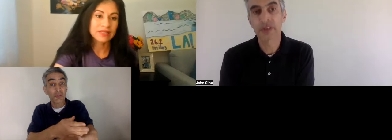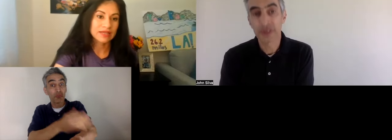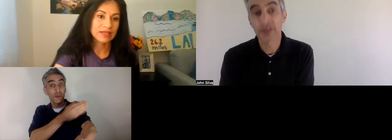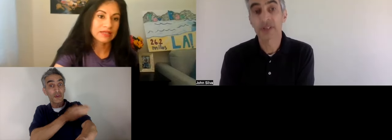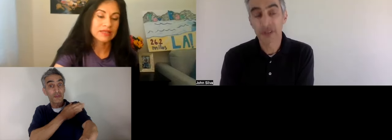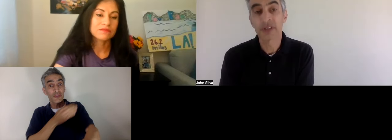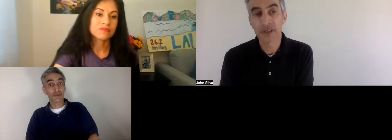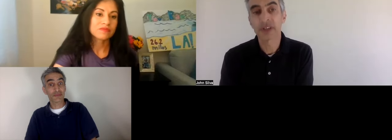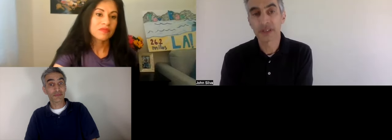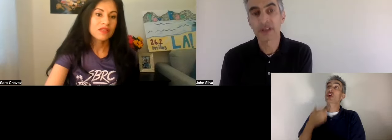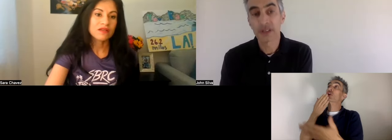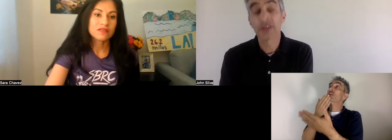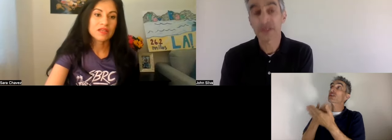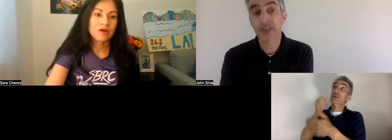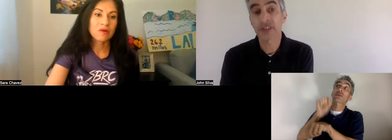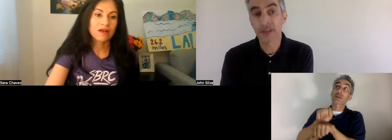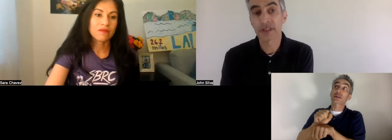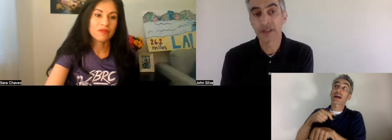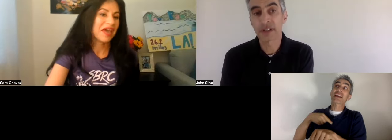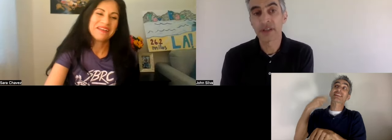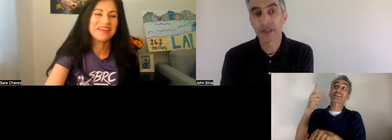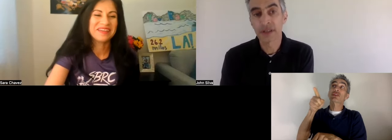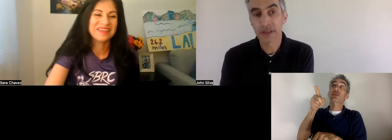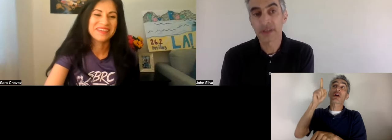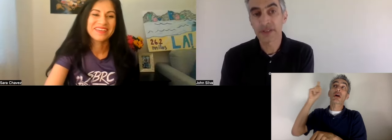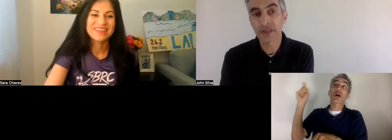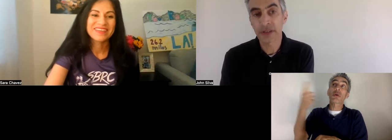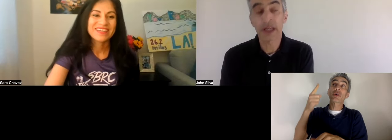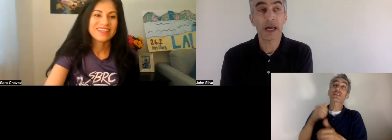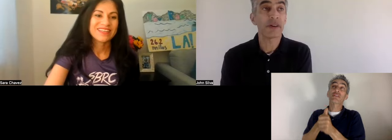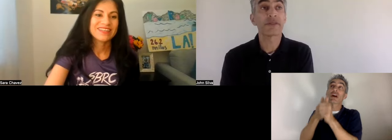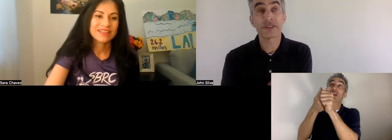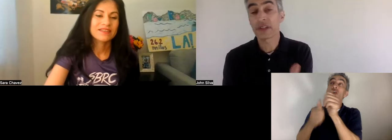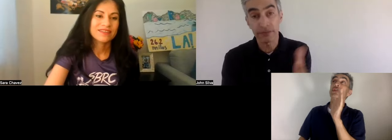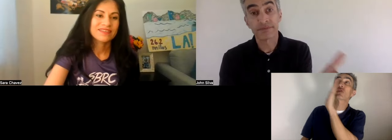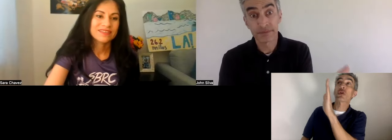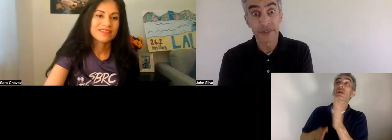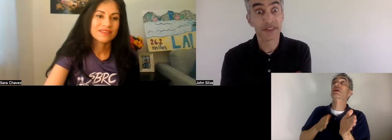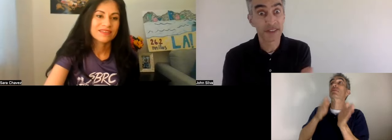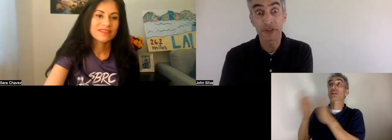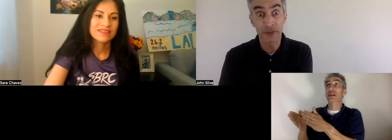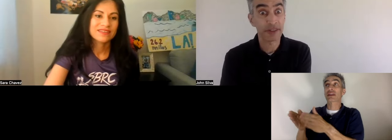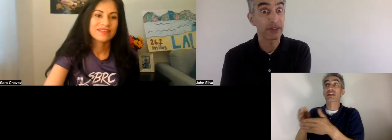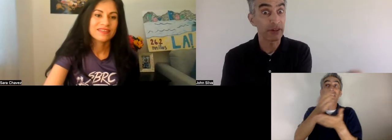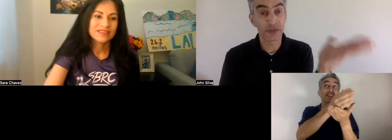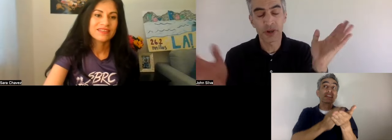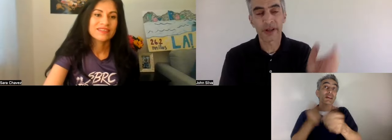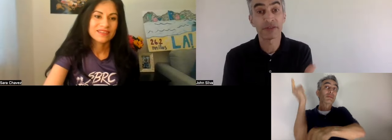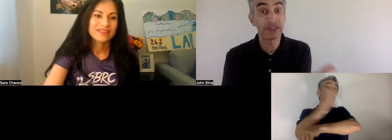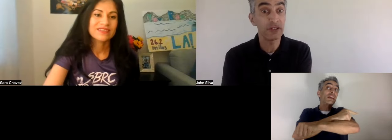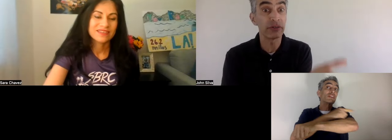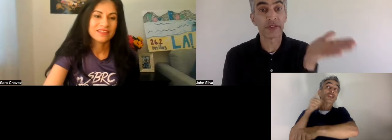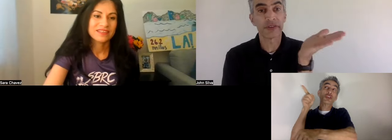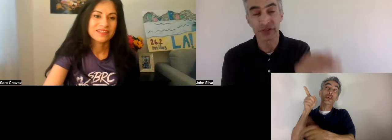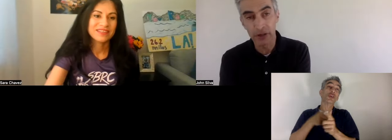my paces. So that's good. And I've done some of the trainings there as well,